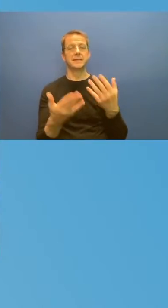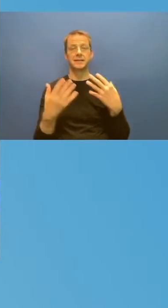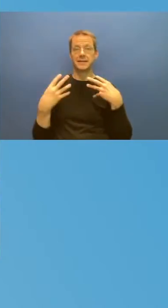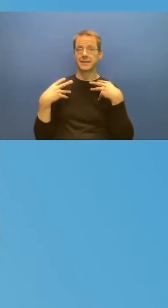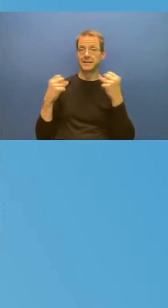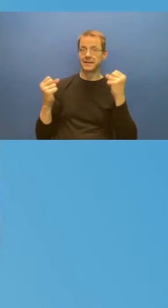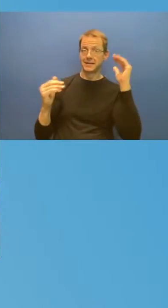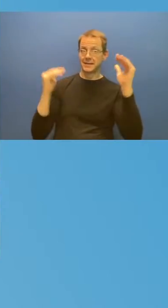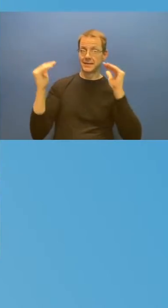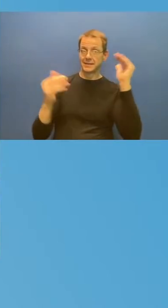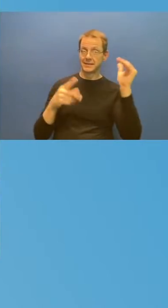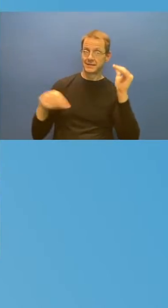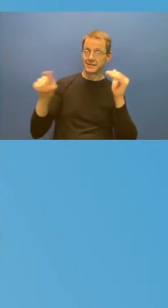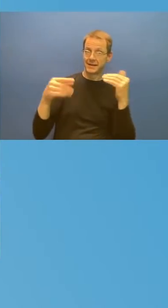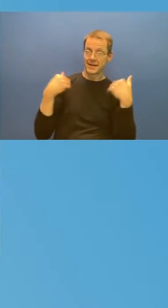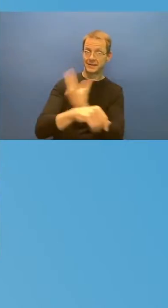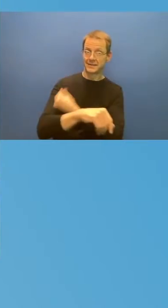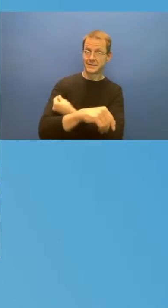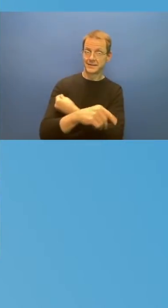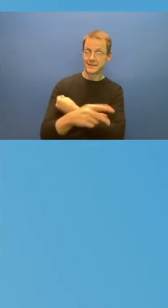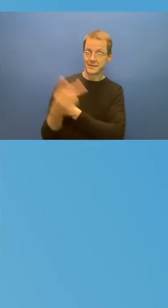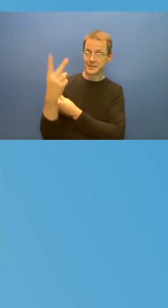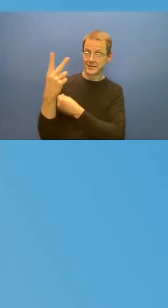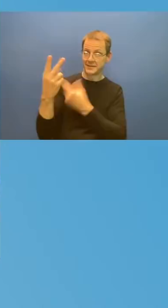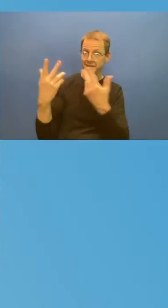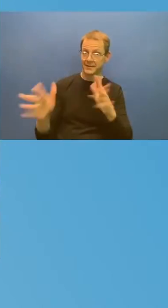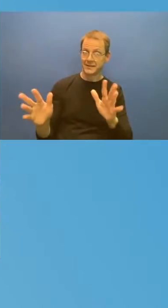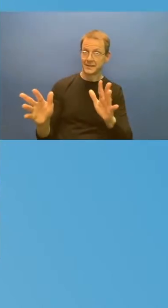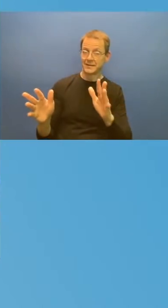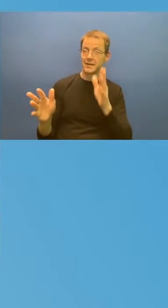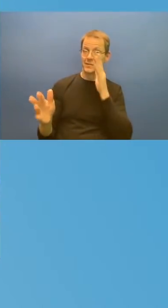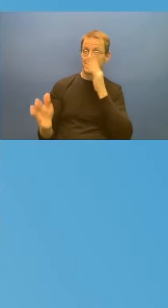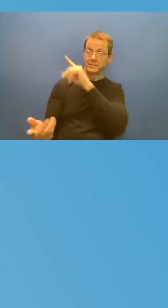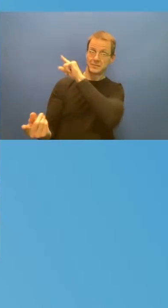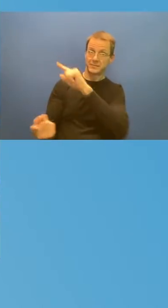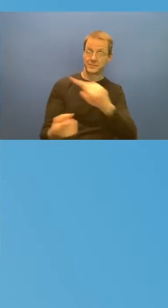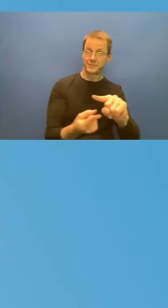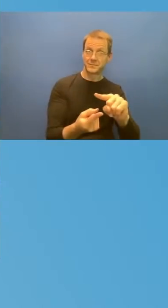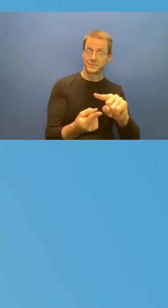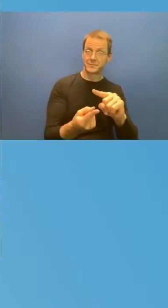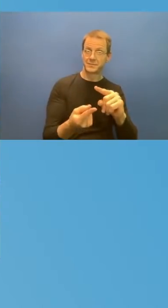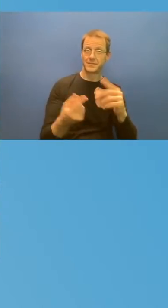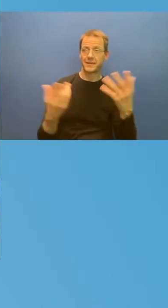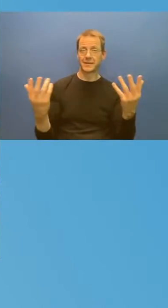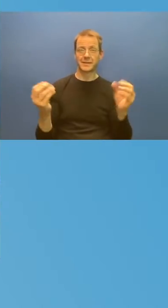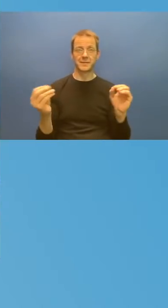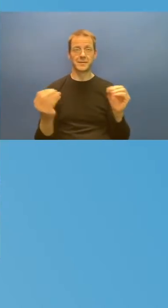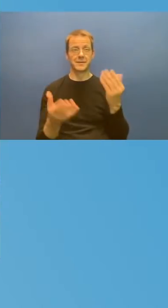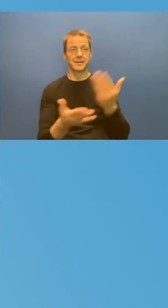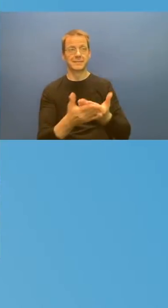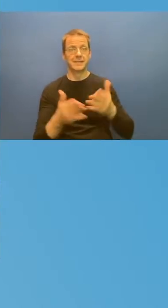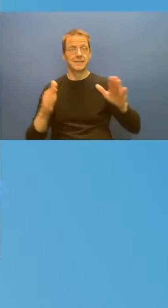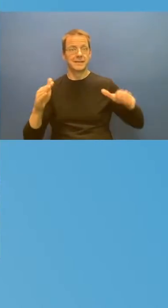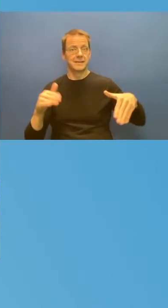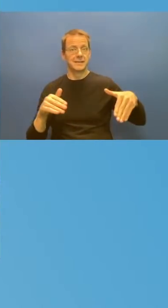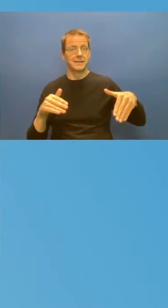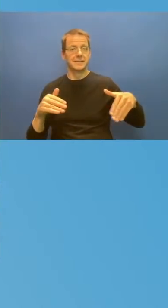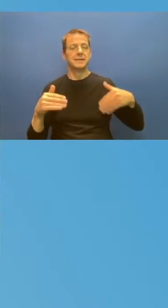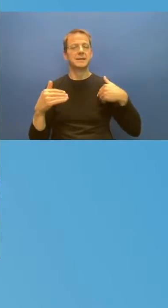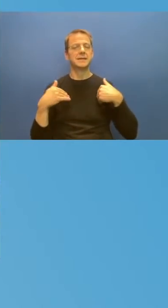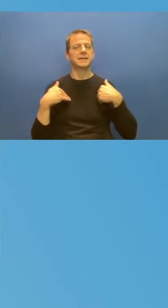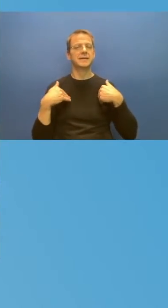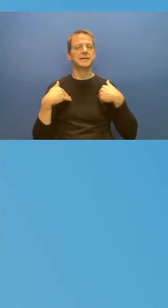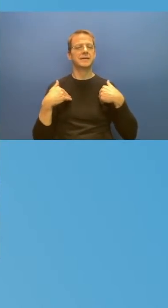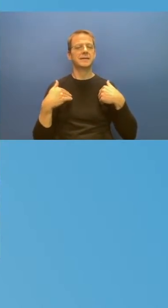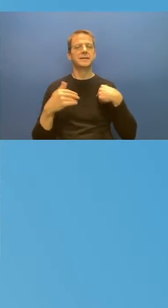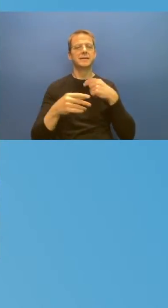immune memory. So at this time, I would be cautious. Now, looking at a new variant, that brings up a lot